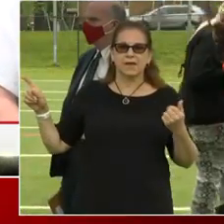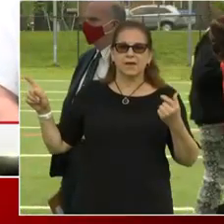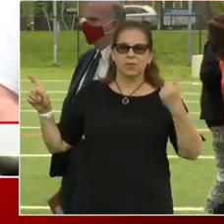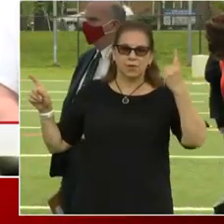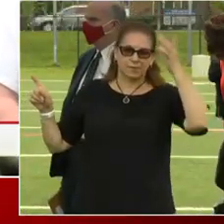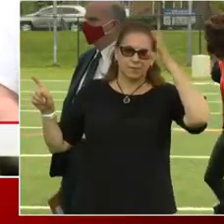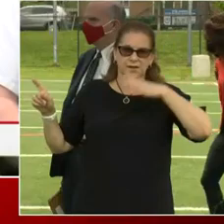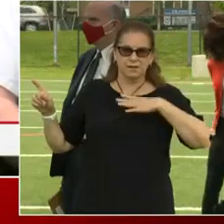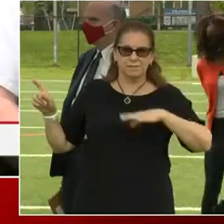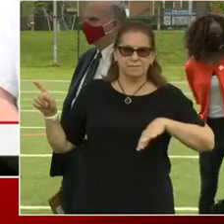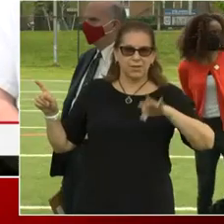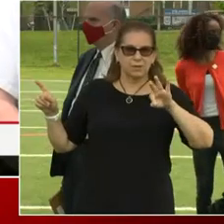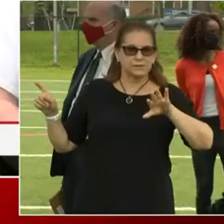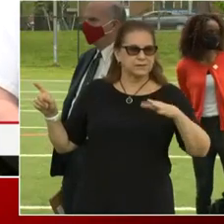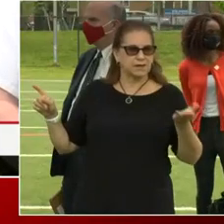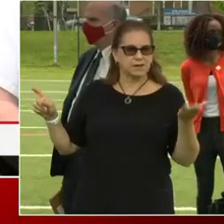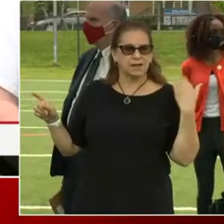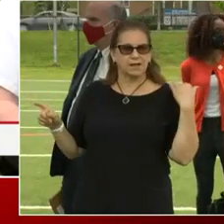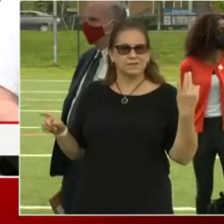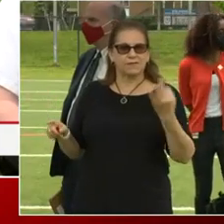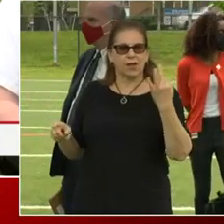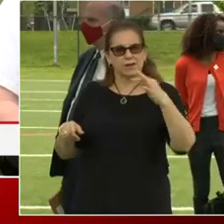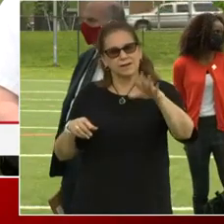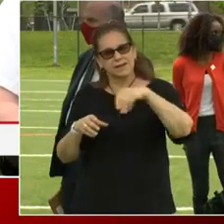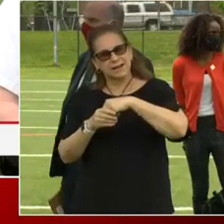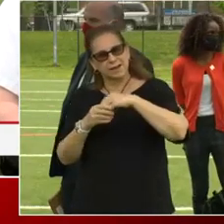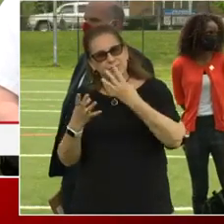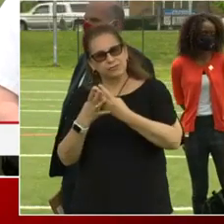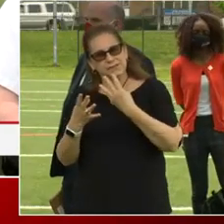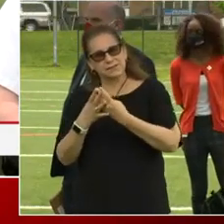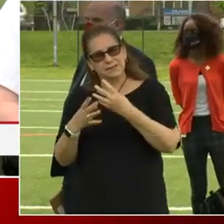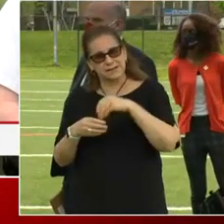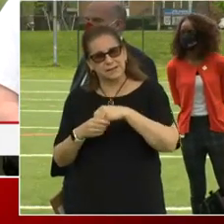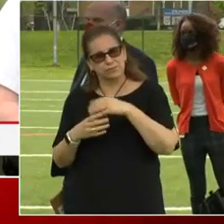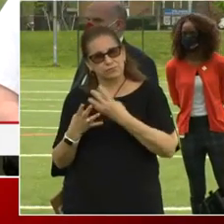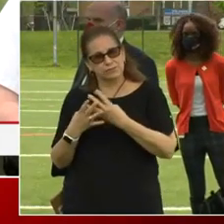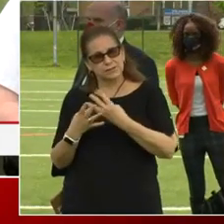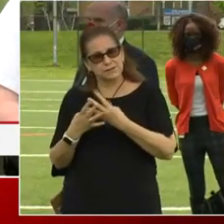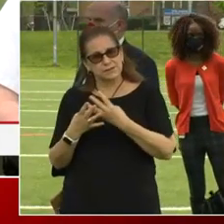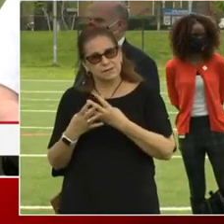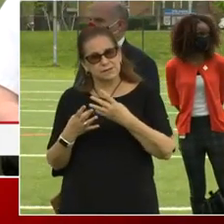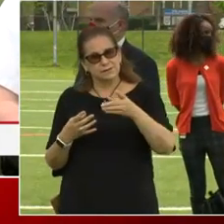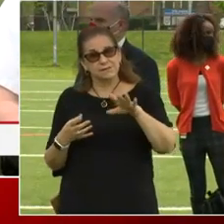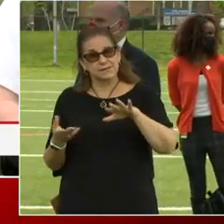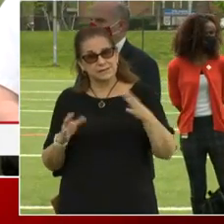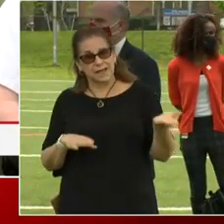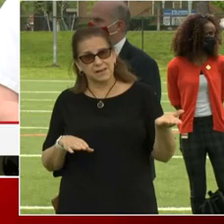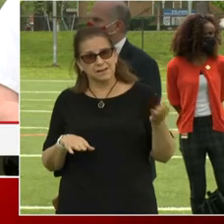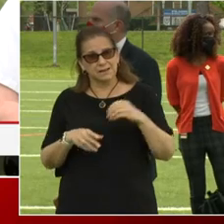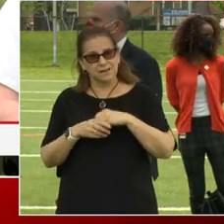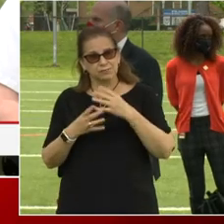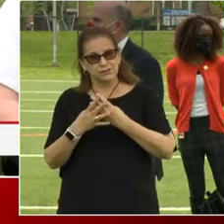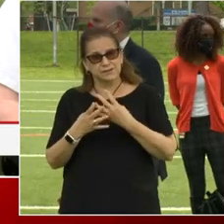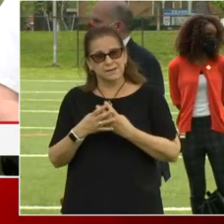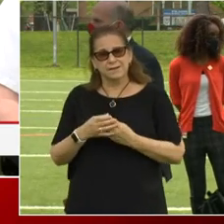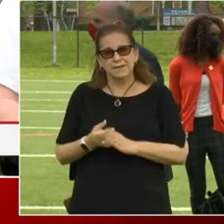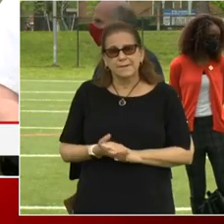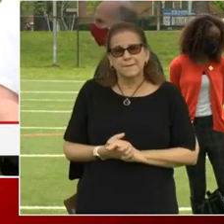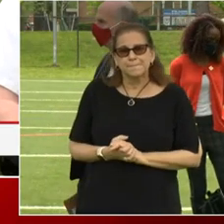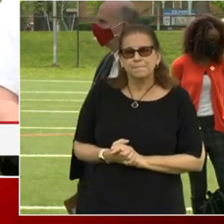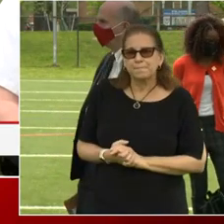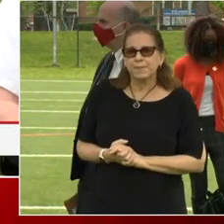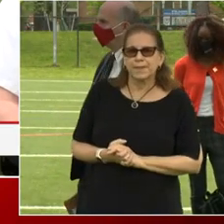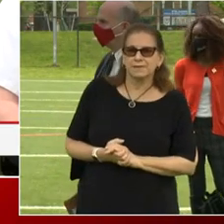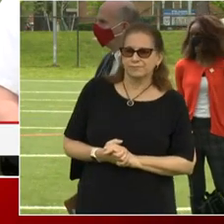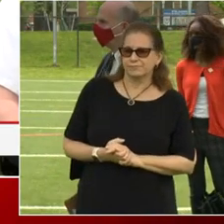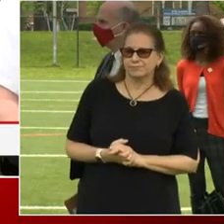believe, reported on Friday, though I think it was reported he actually died on Monday. So an update on his status, perhaps, cause of death, if you have it,